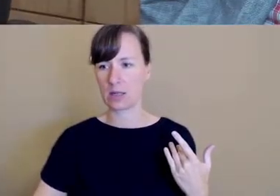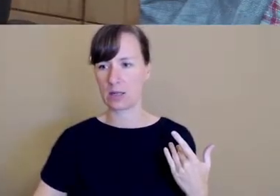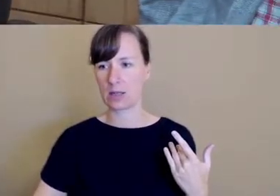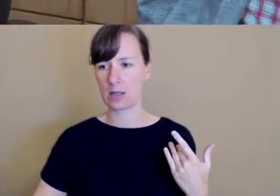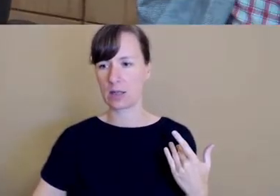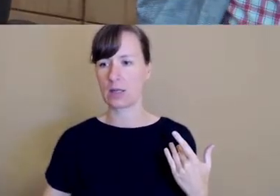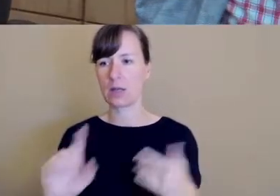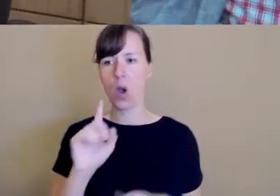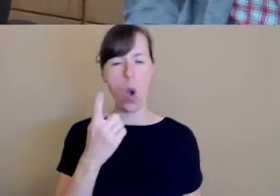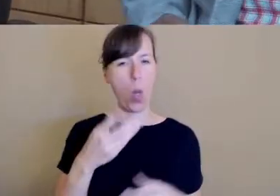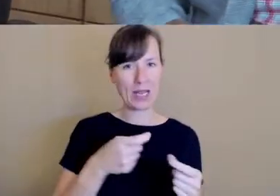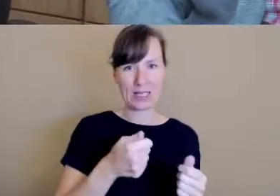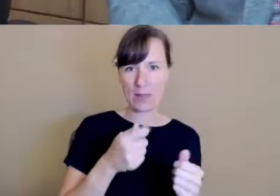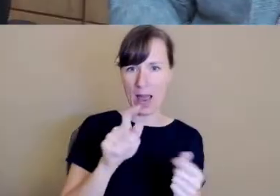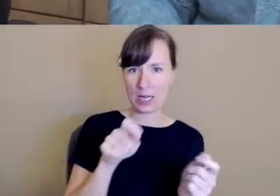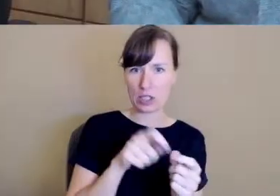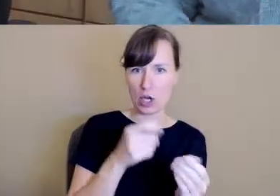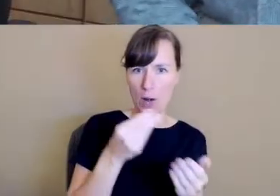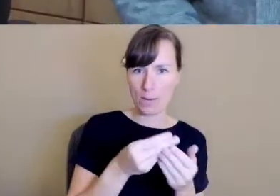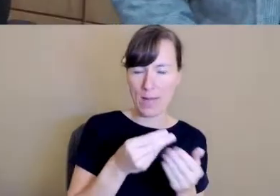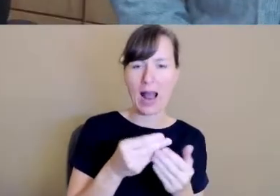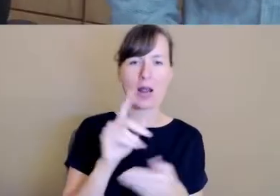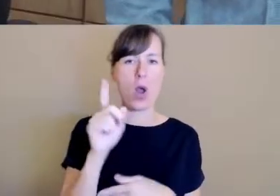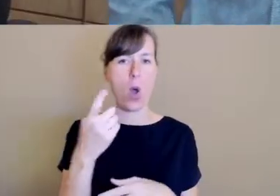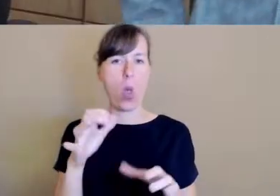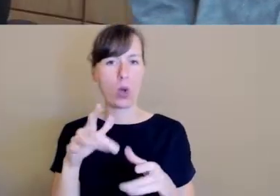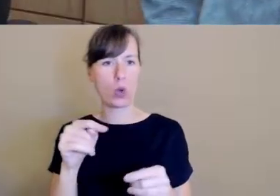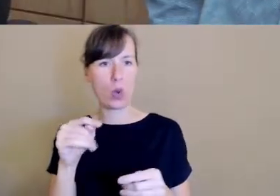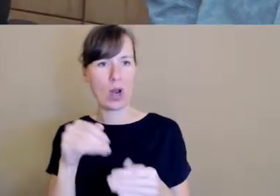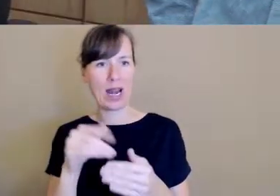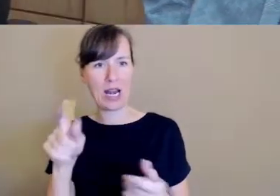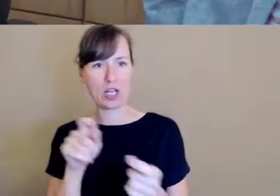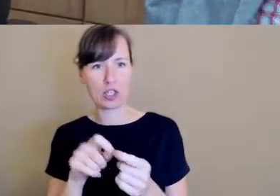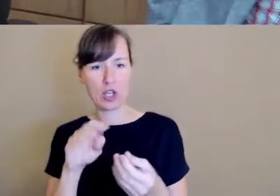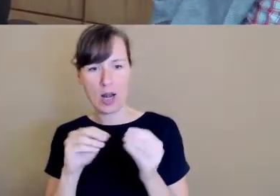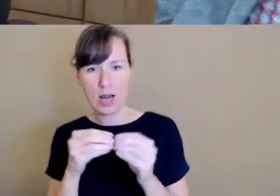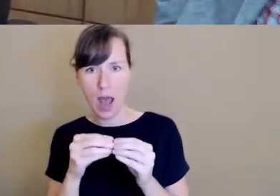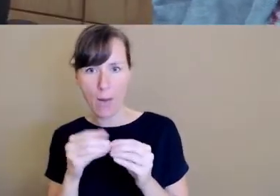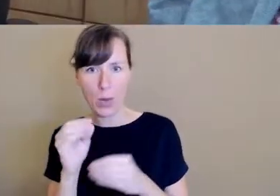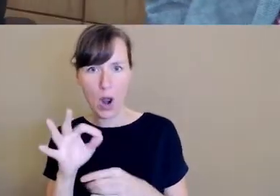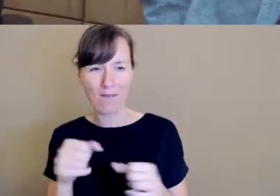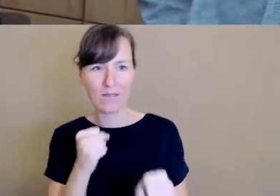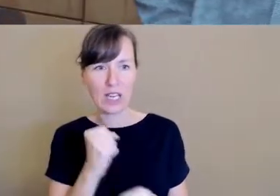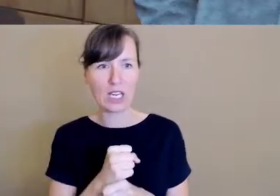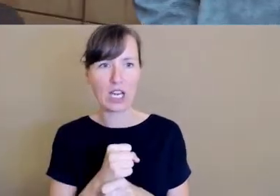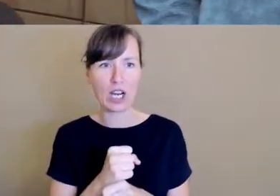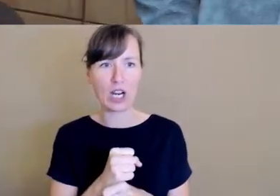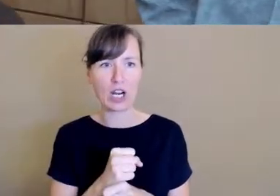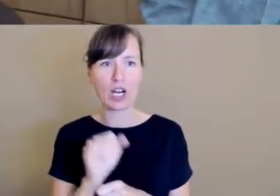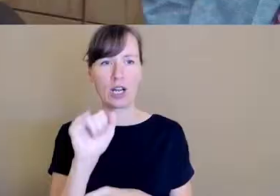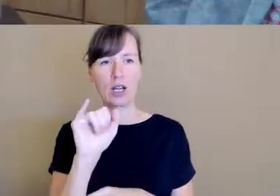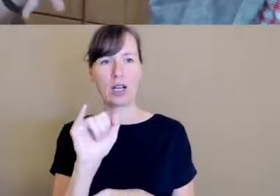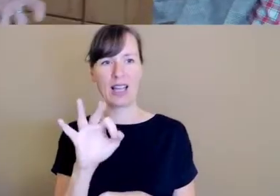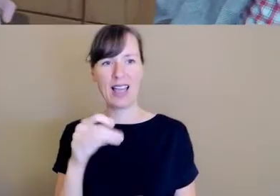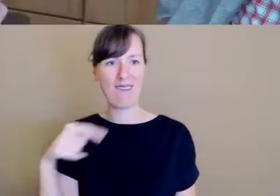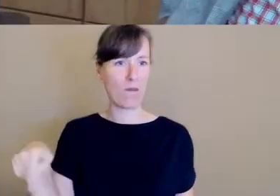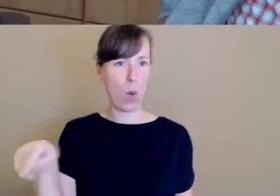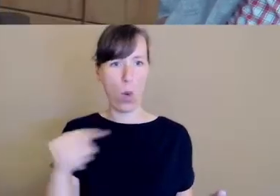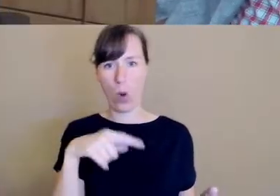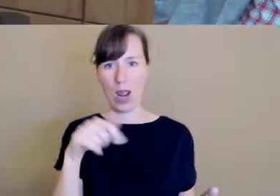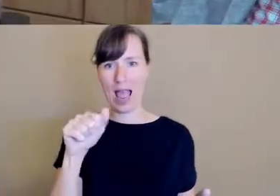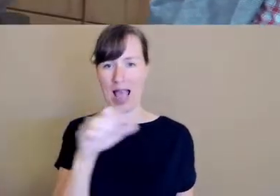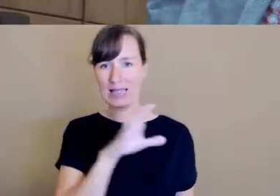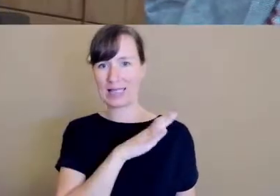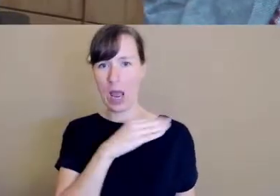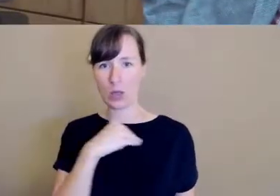can only do it within a certain number over the course of a year. If we, as council